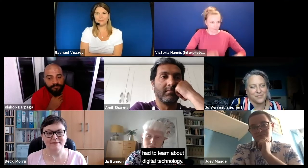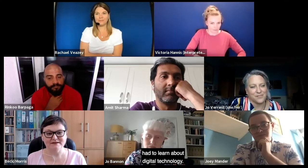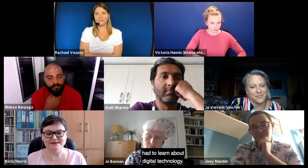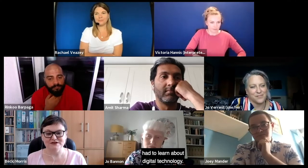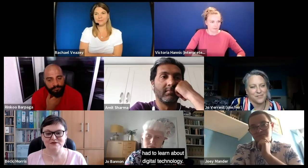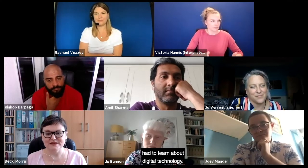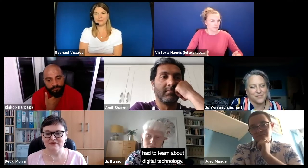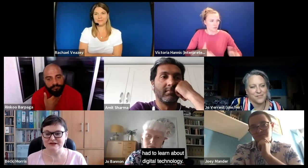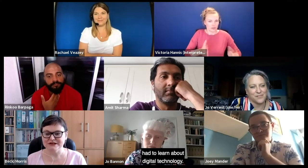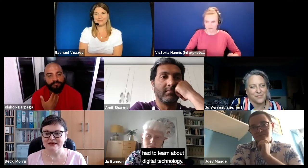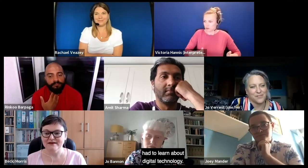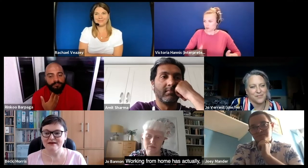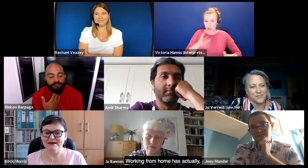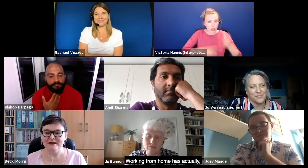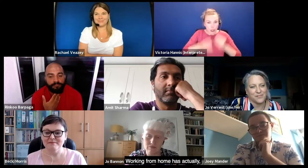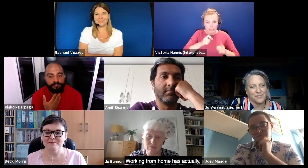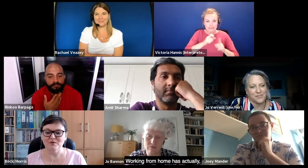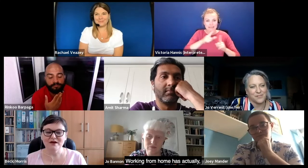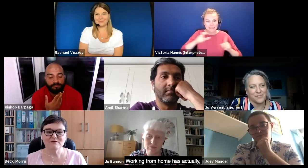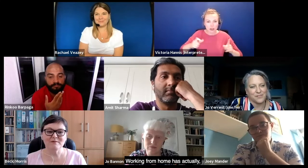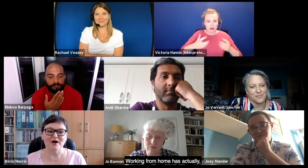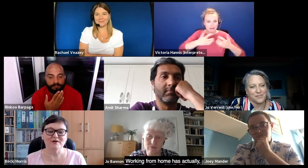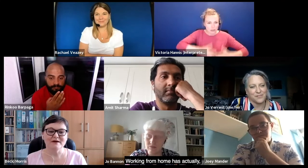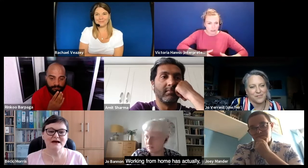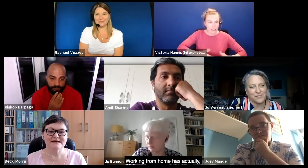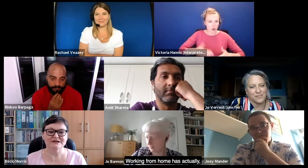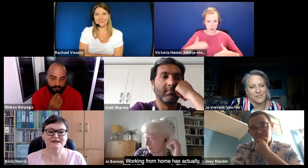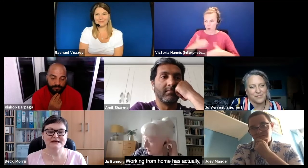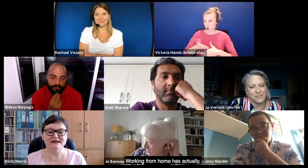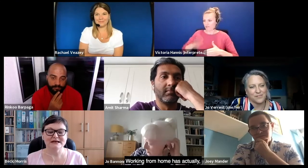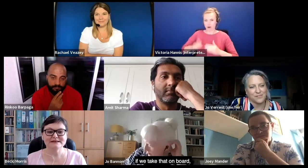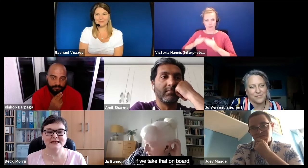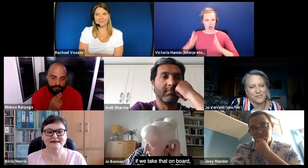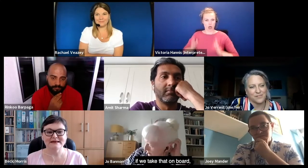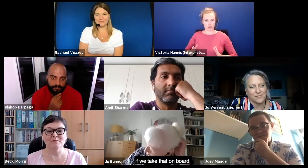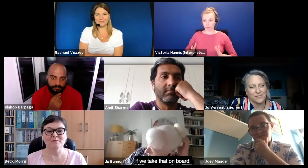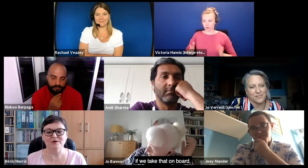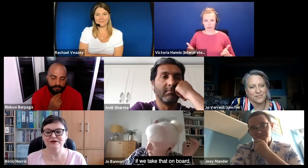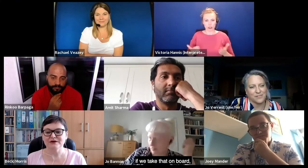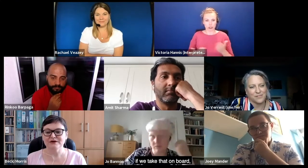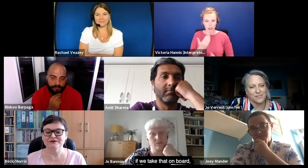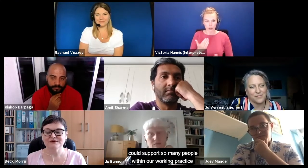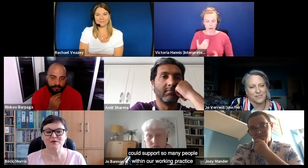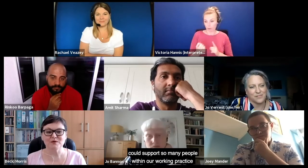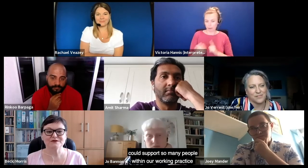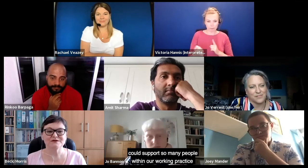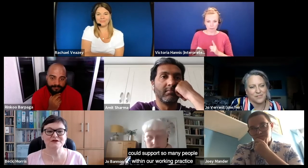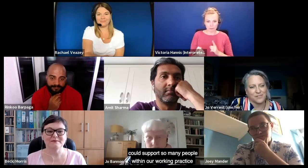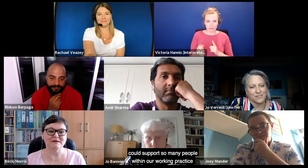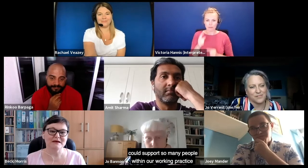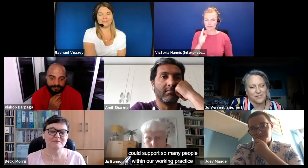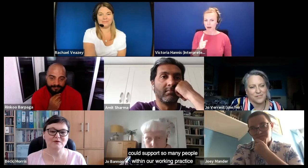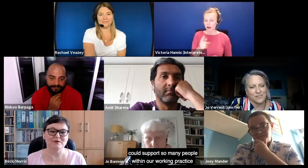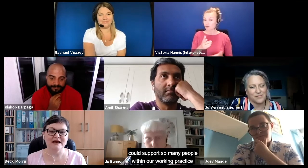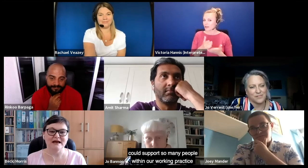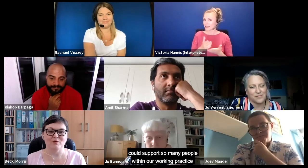learn about digital technology. But working from home has actually, if we take that on board, could support so